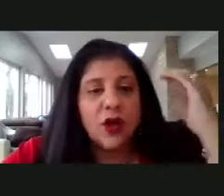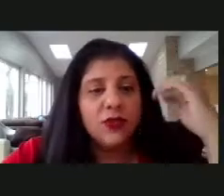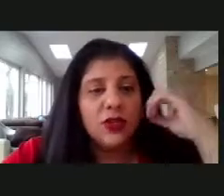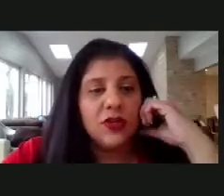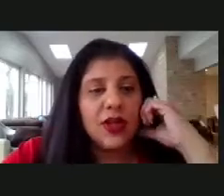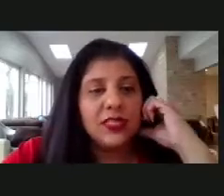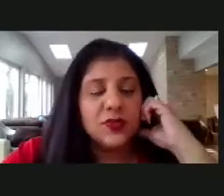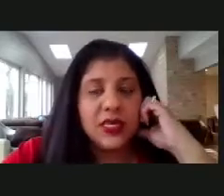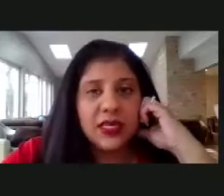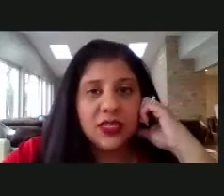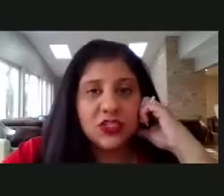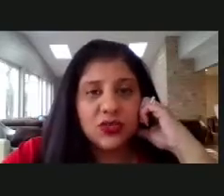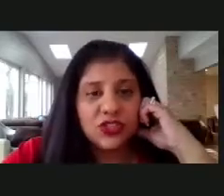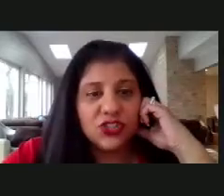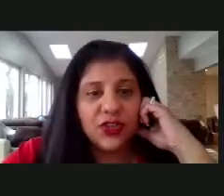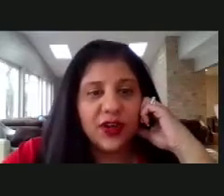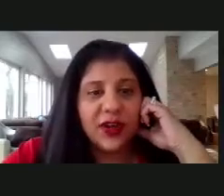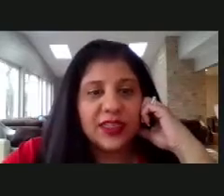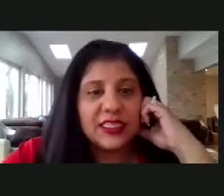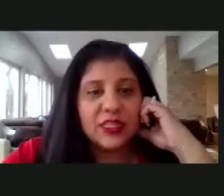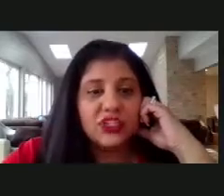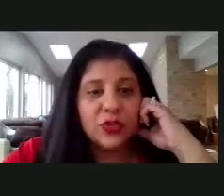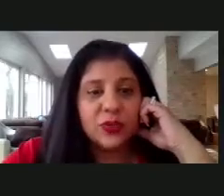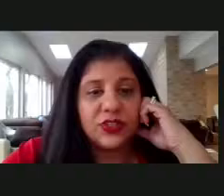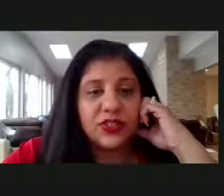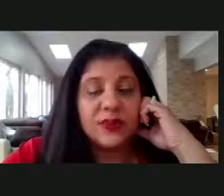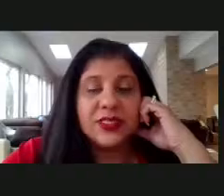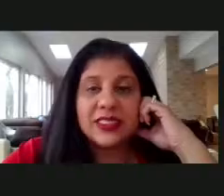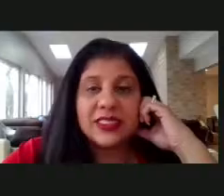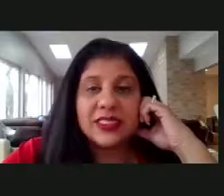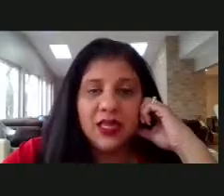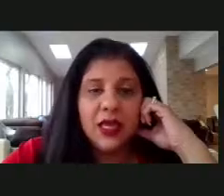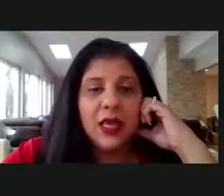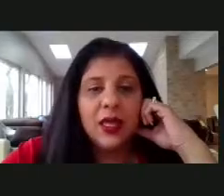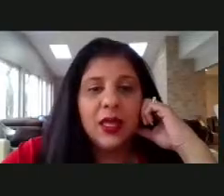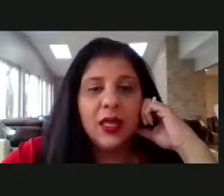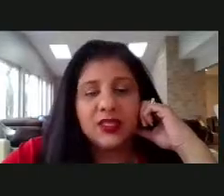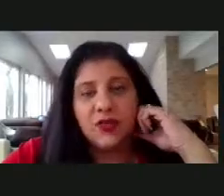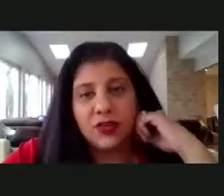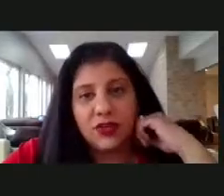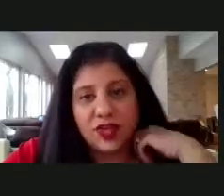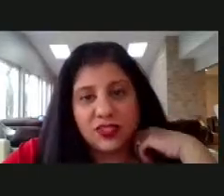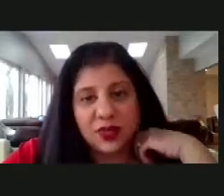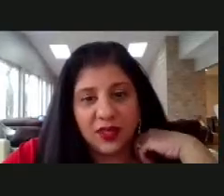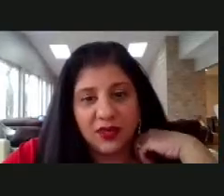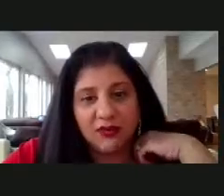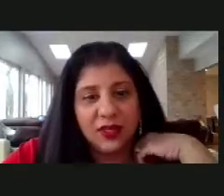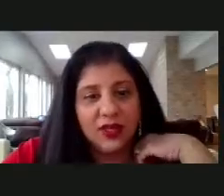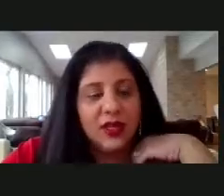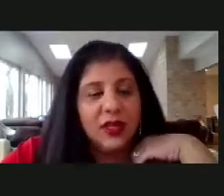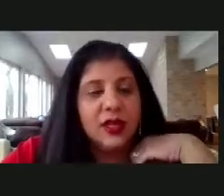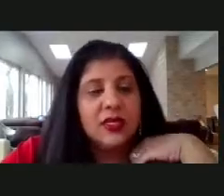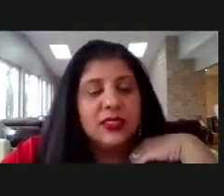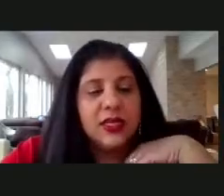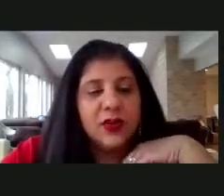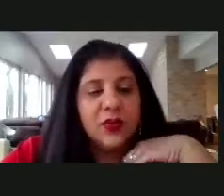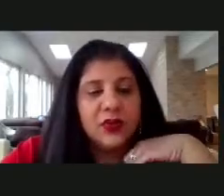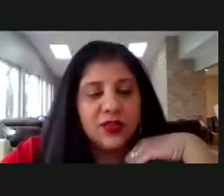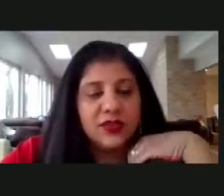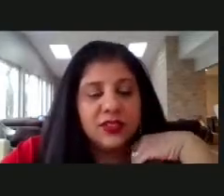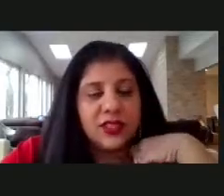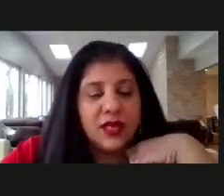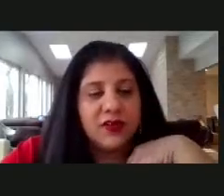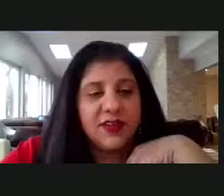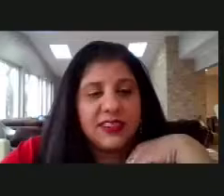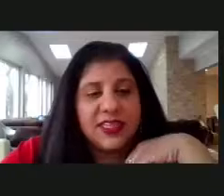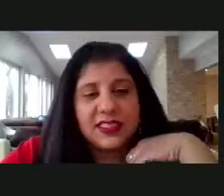cameras off when you're not speaking to ensure that our ASL interpreter can be seen, and mute yourself when you're not speaking. Terry